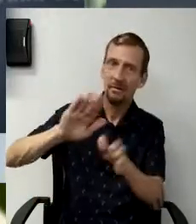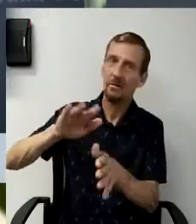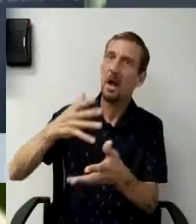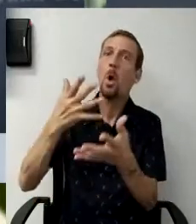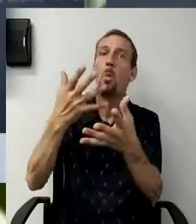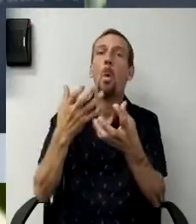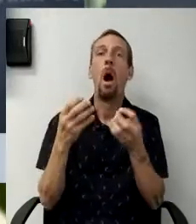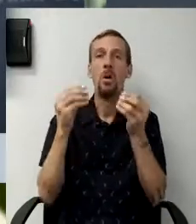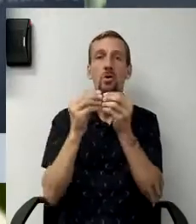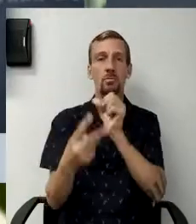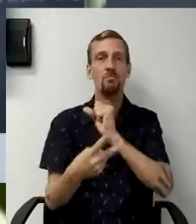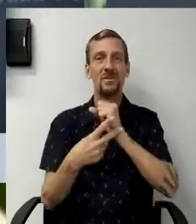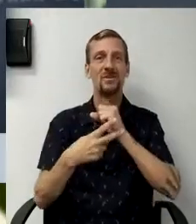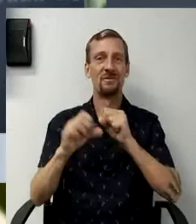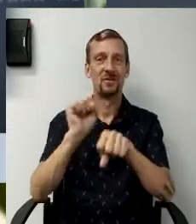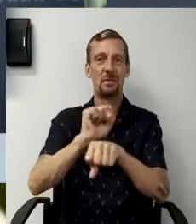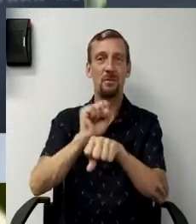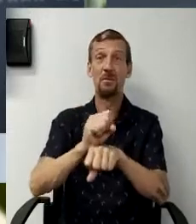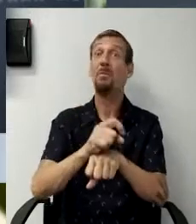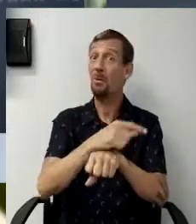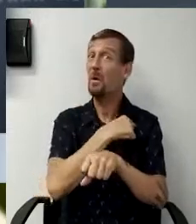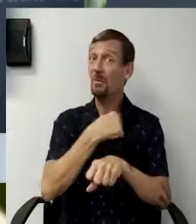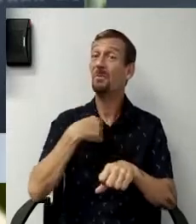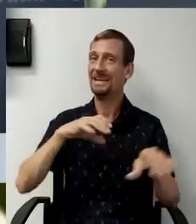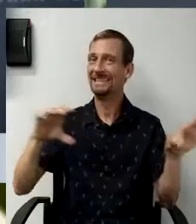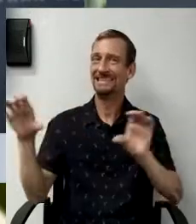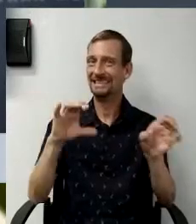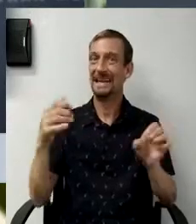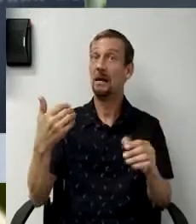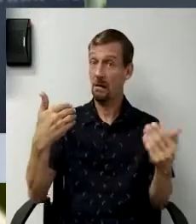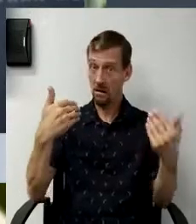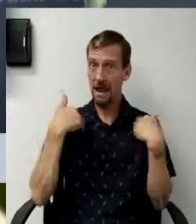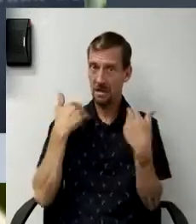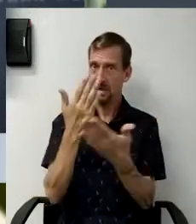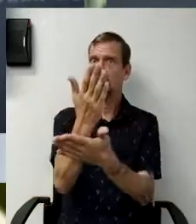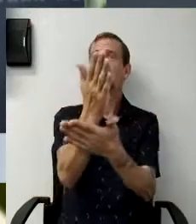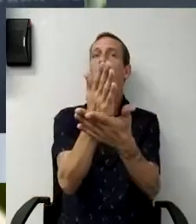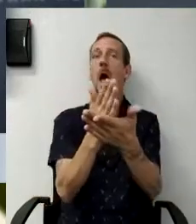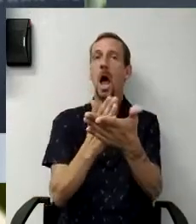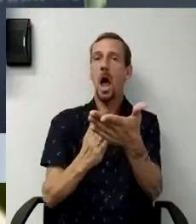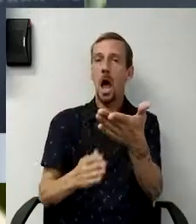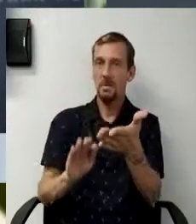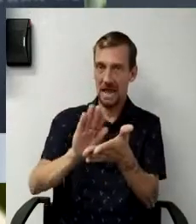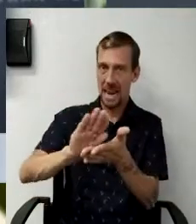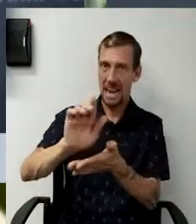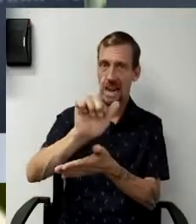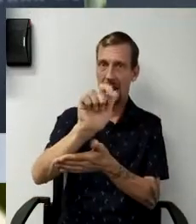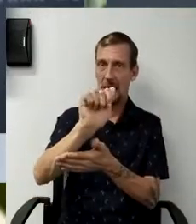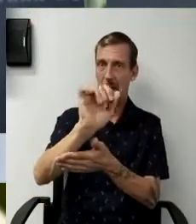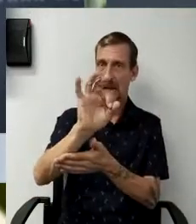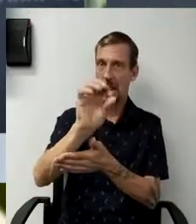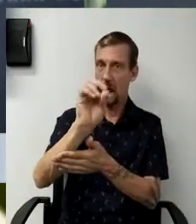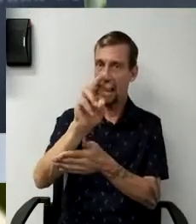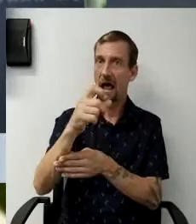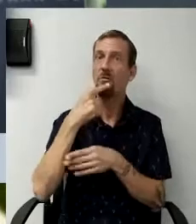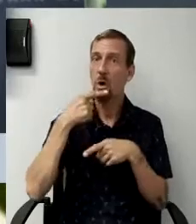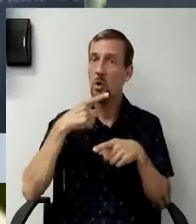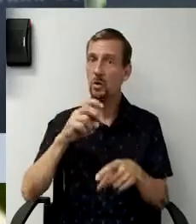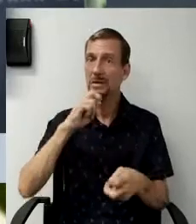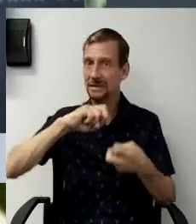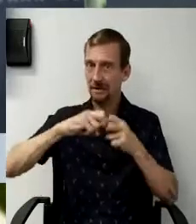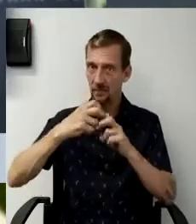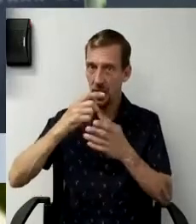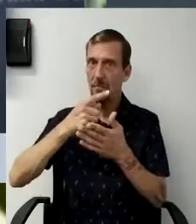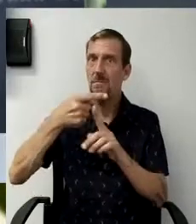And I think we've been able to successfully do that. We did have some layoffs during those very difficult months, and we